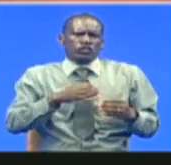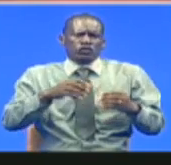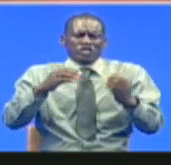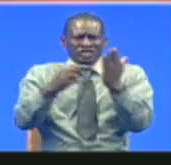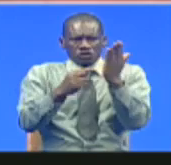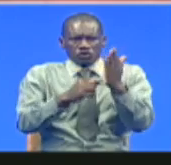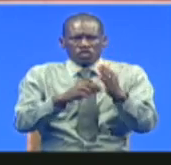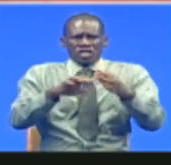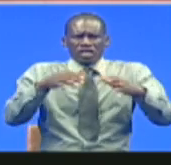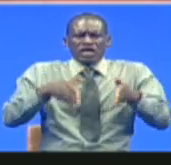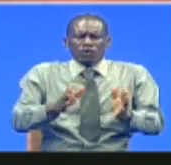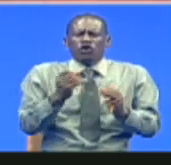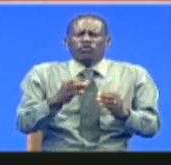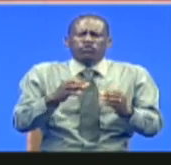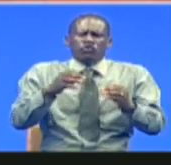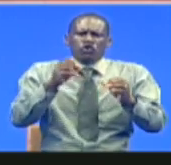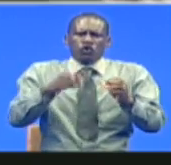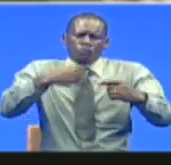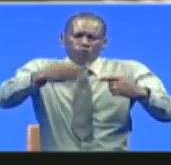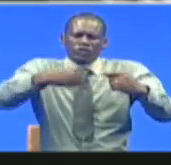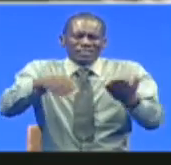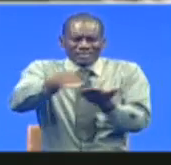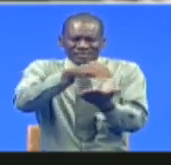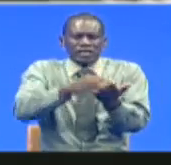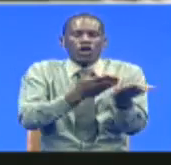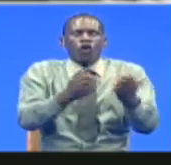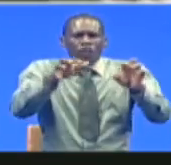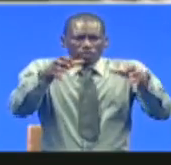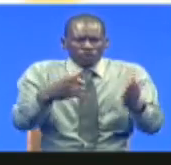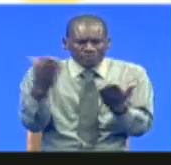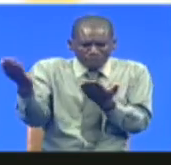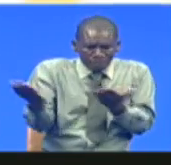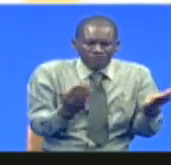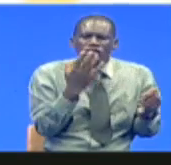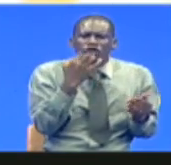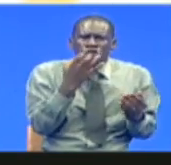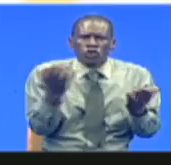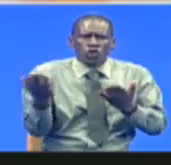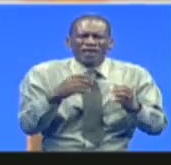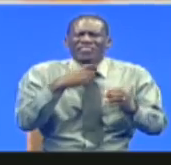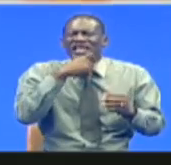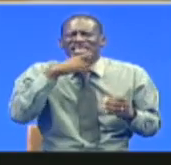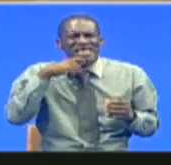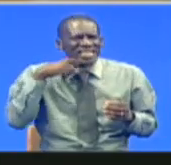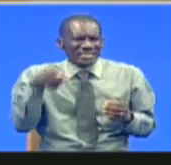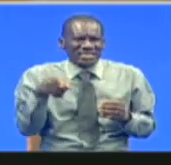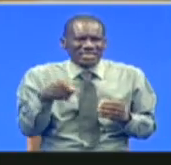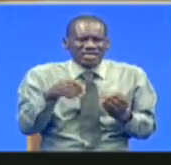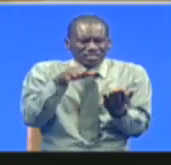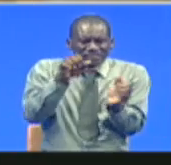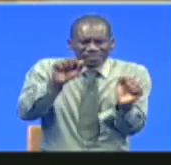of a horticultural aggregation and processing center where the farmers bring their fruits where they are dried,